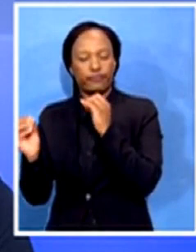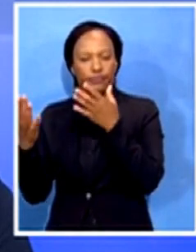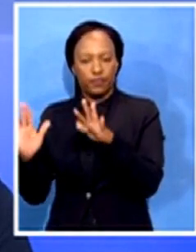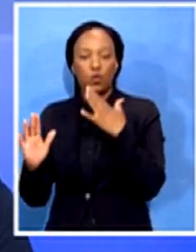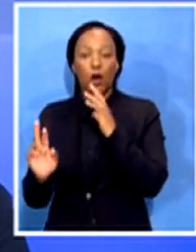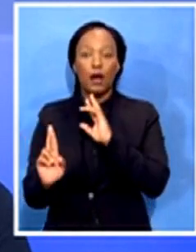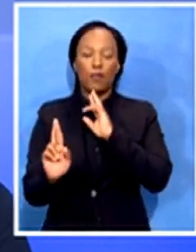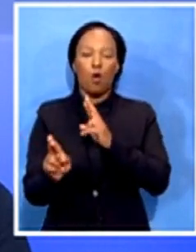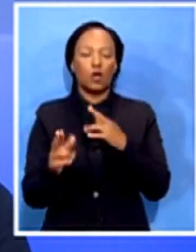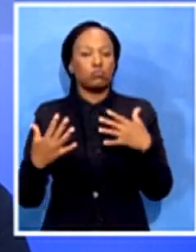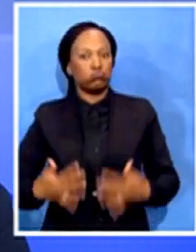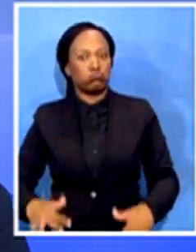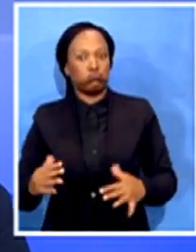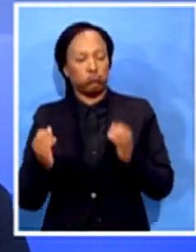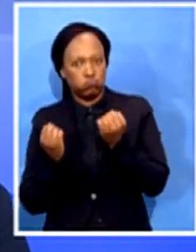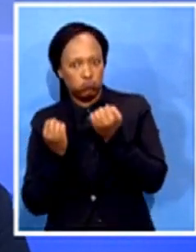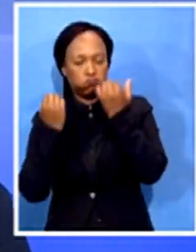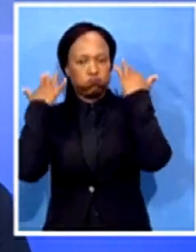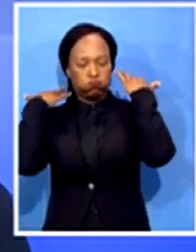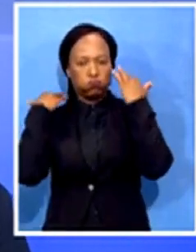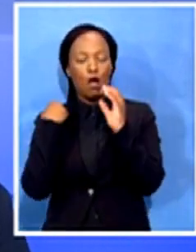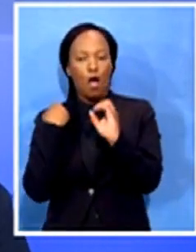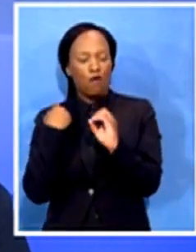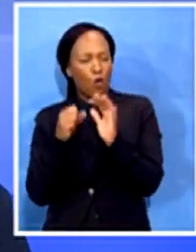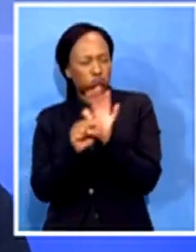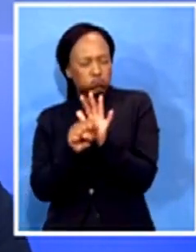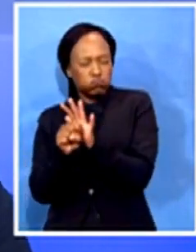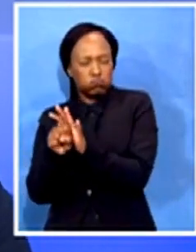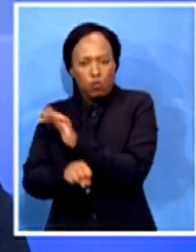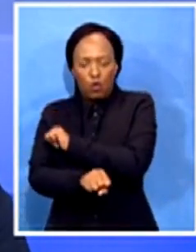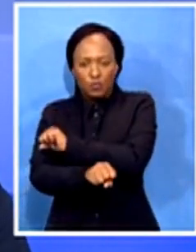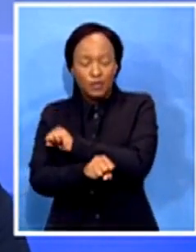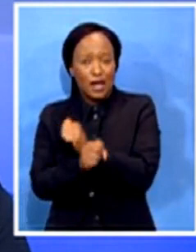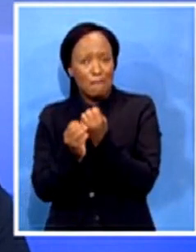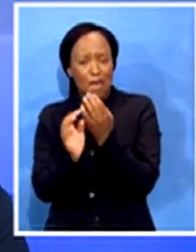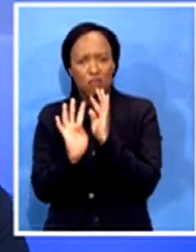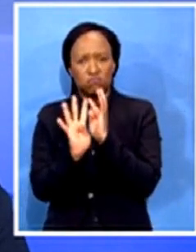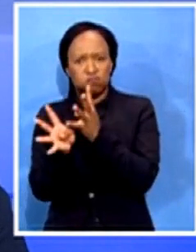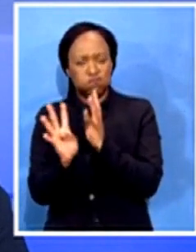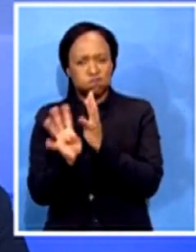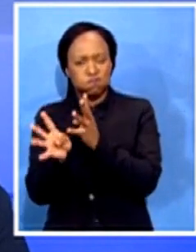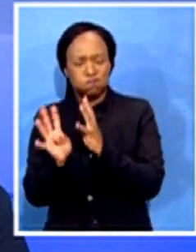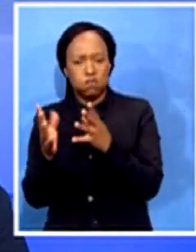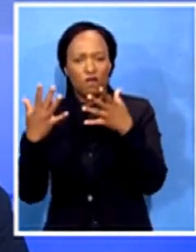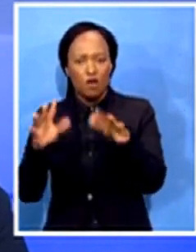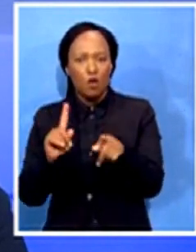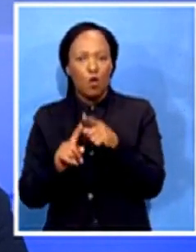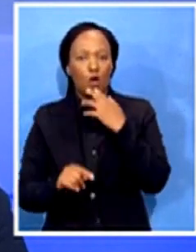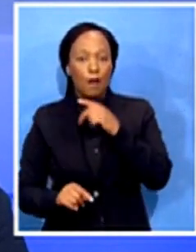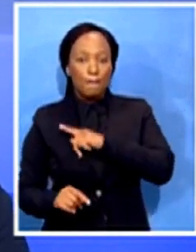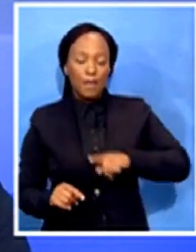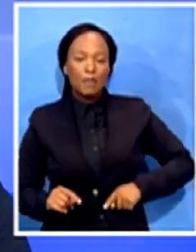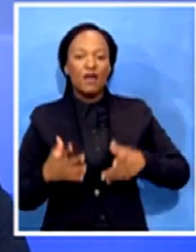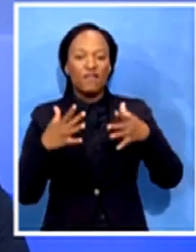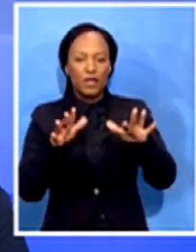sheer numbers of COVID-19 patients. The Premier listing a few of the interventions the province is